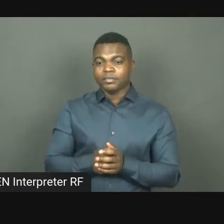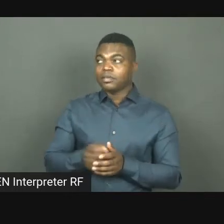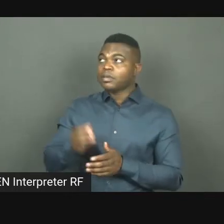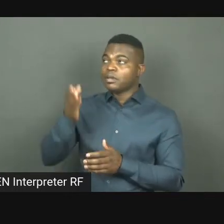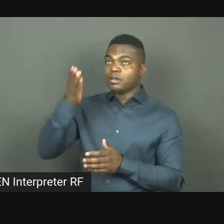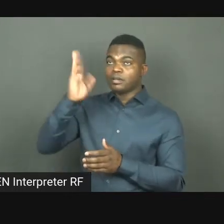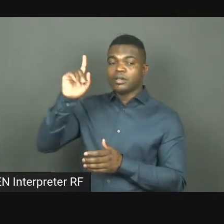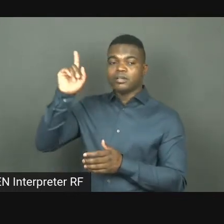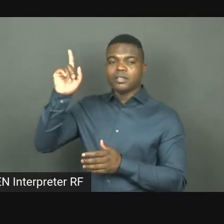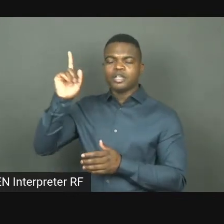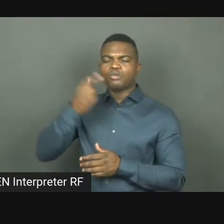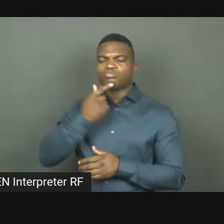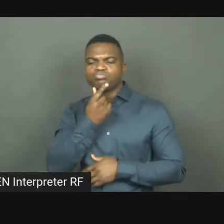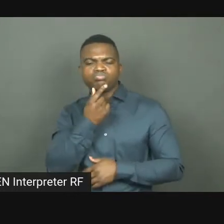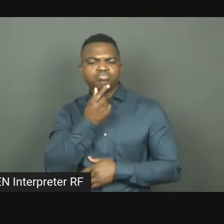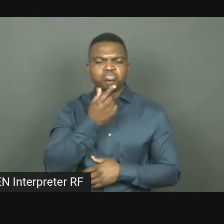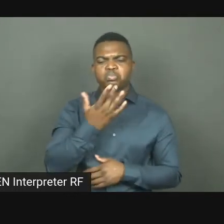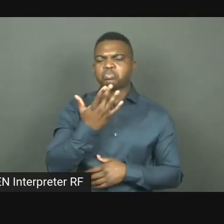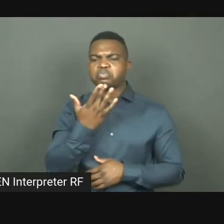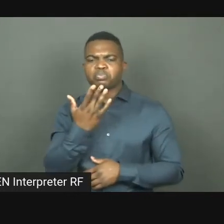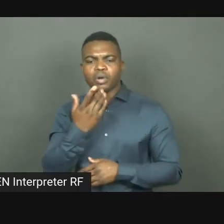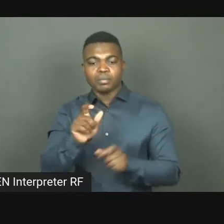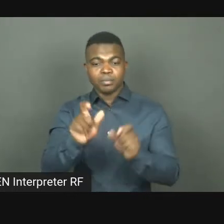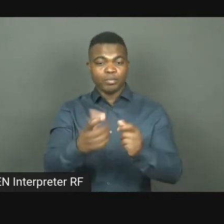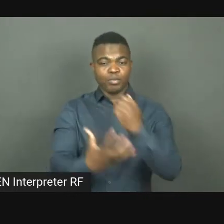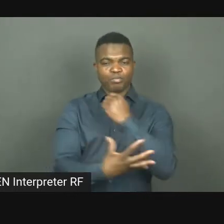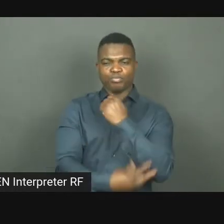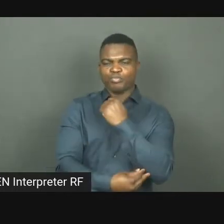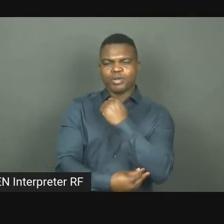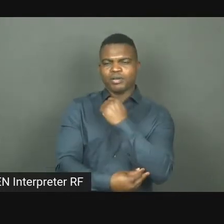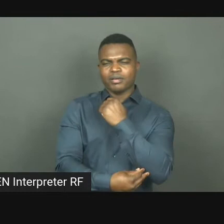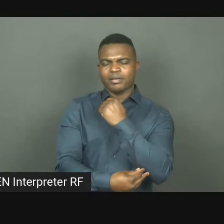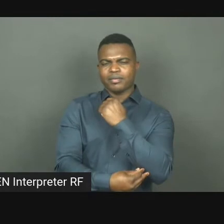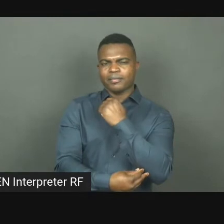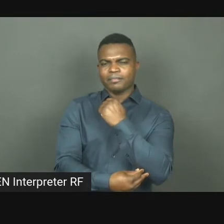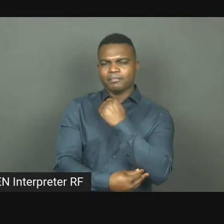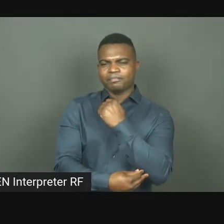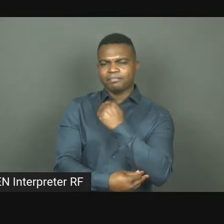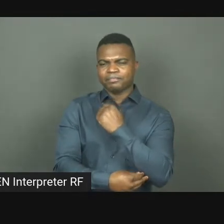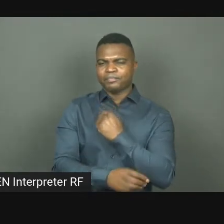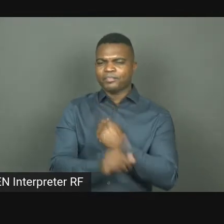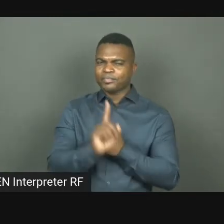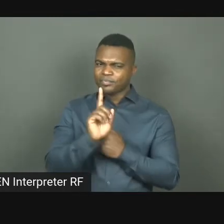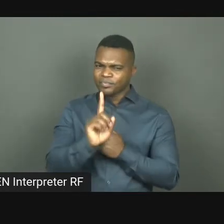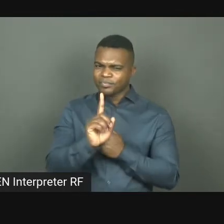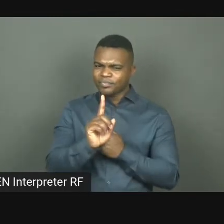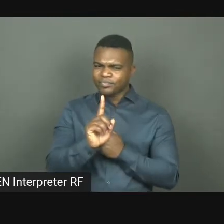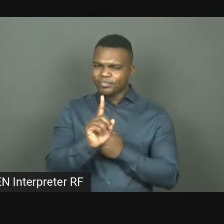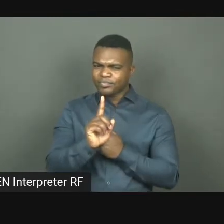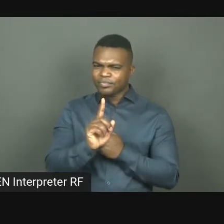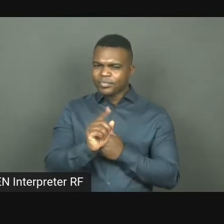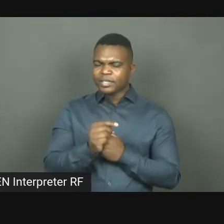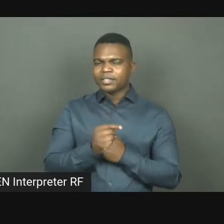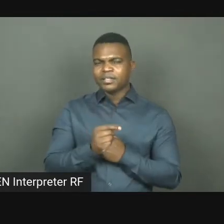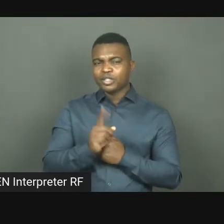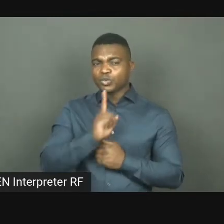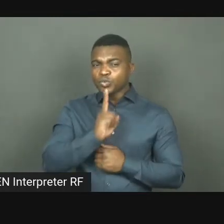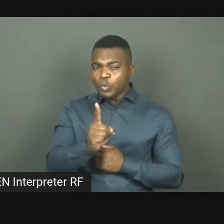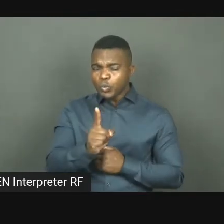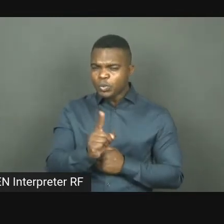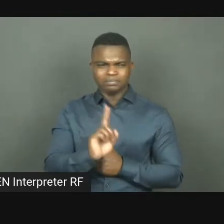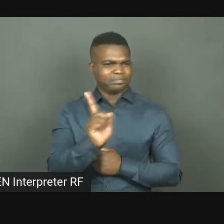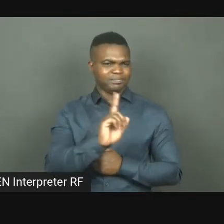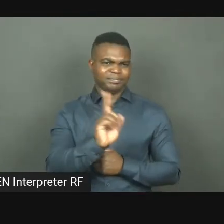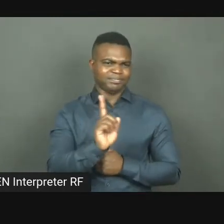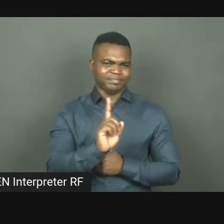were indeed struggling around economic needs. But in base communities across Latin America in